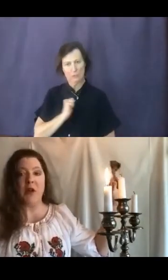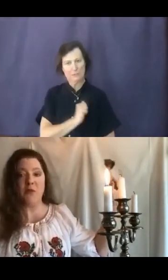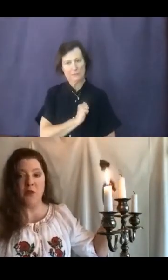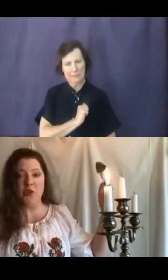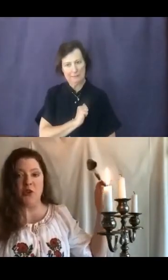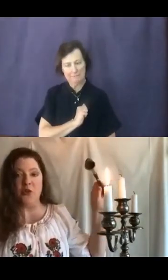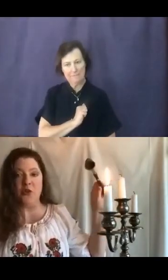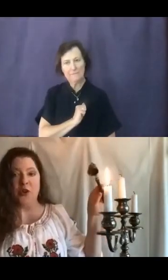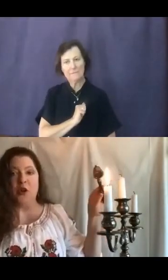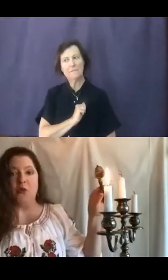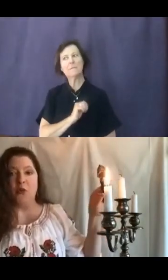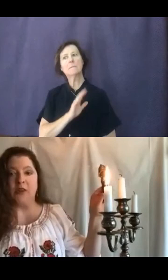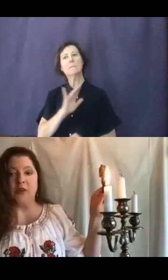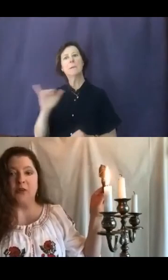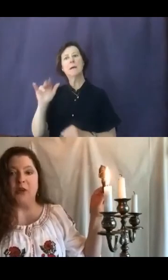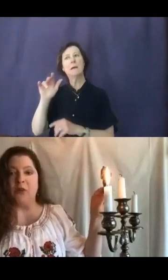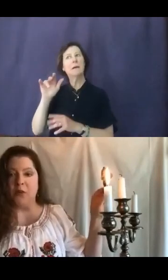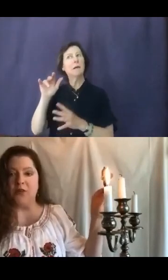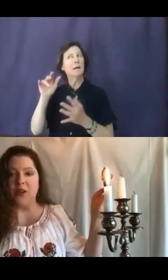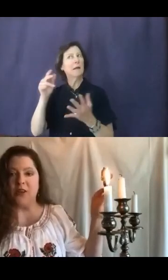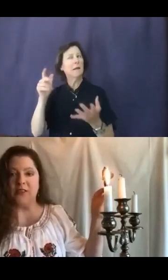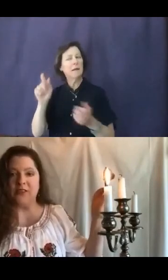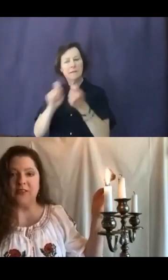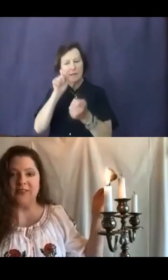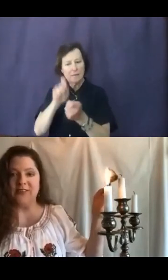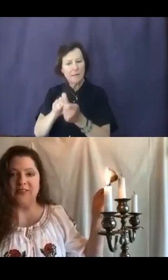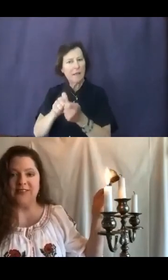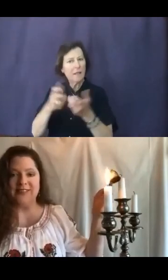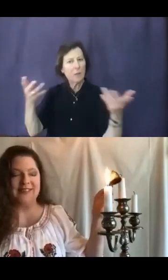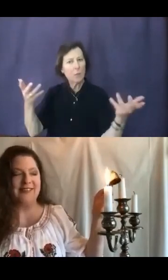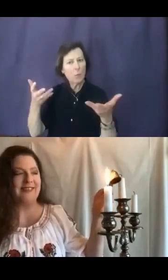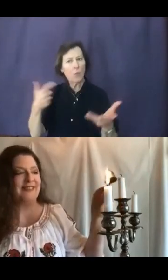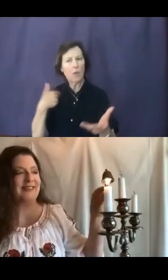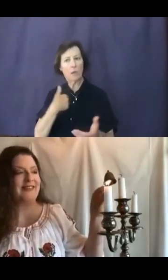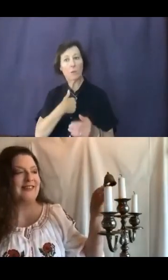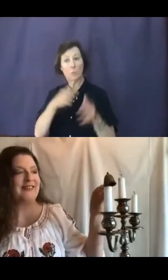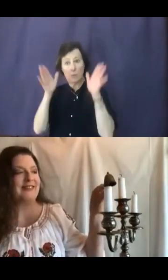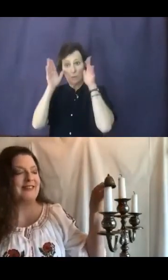by virtue of what we focus on.